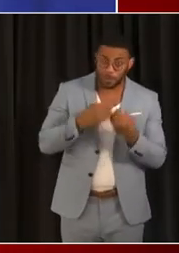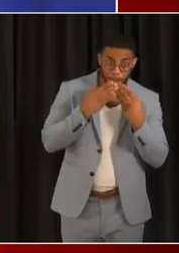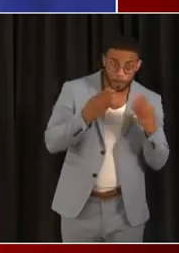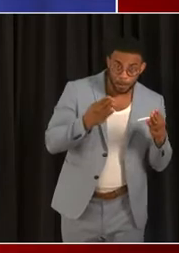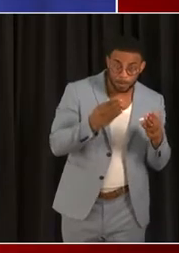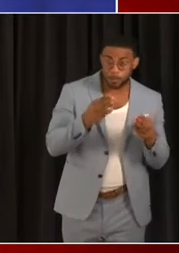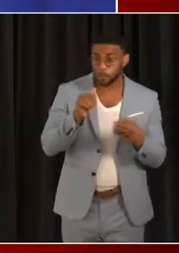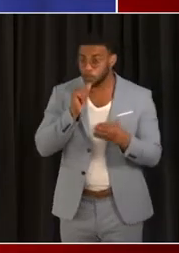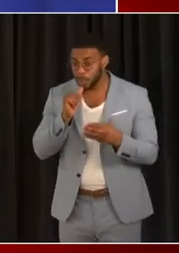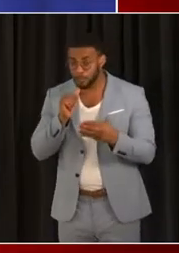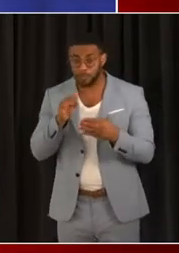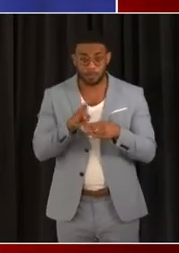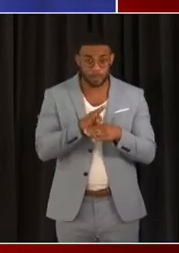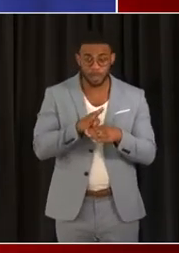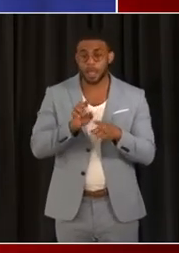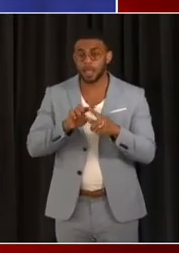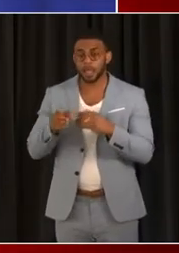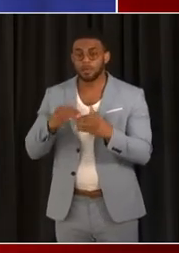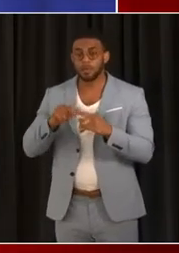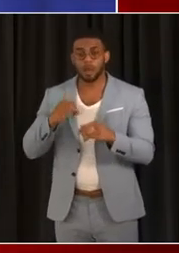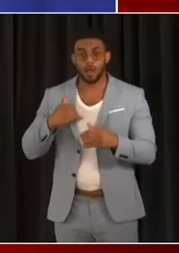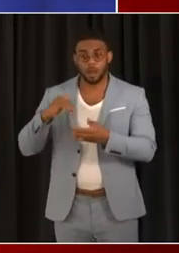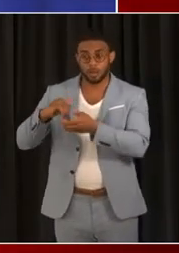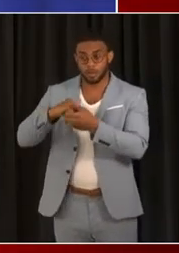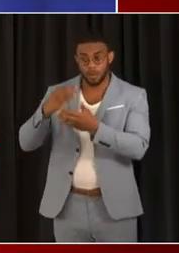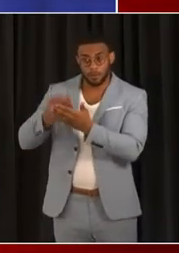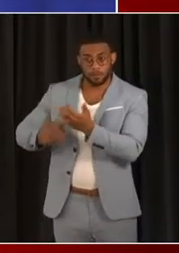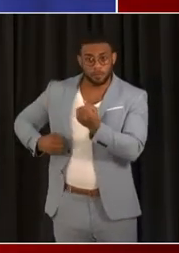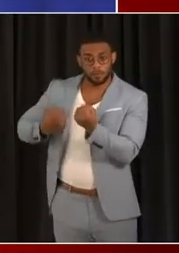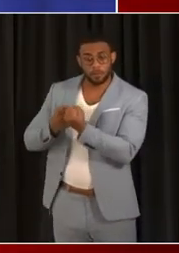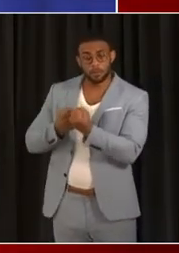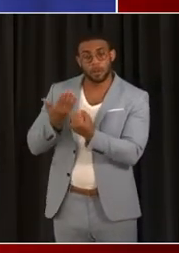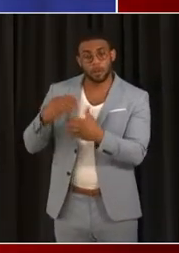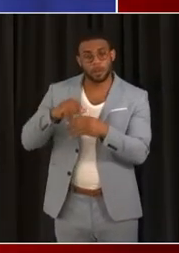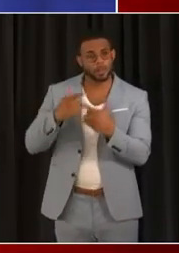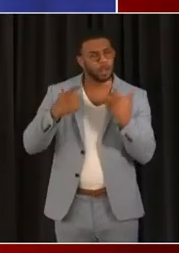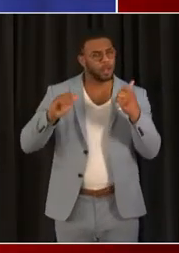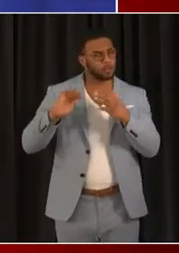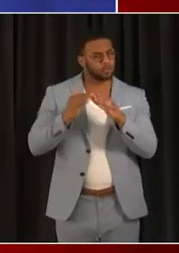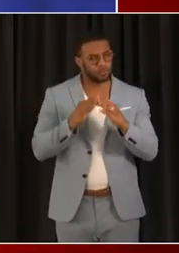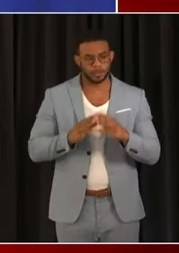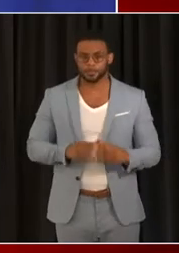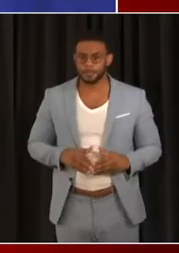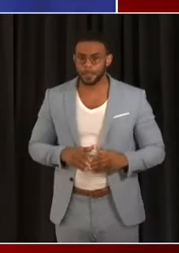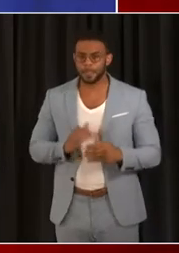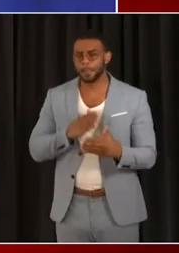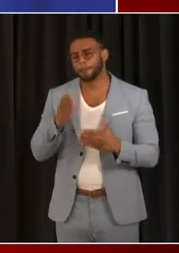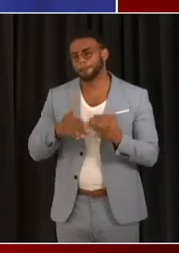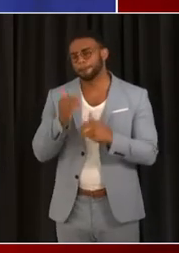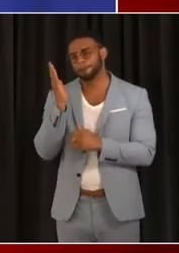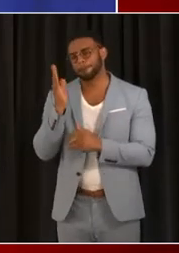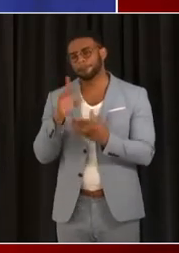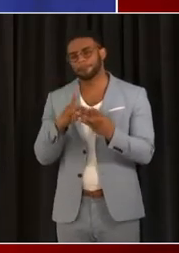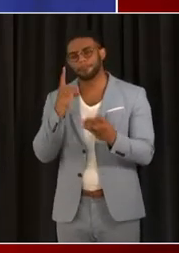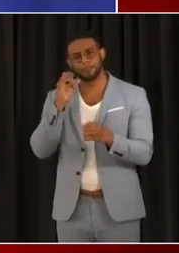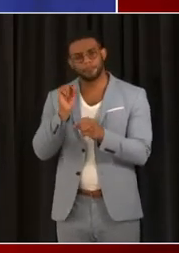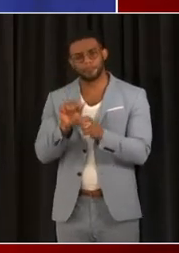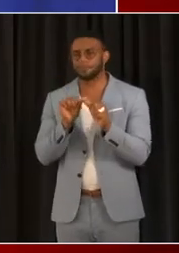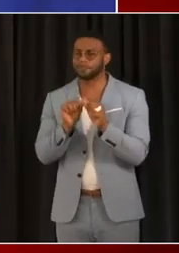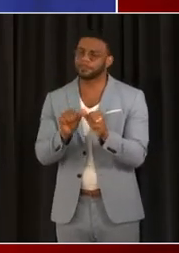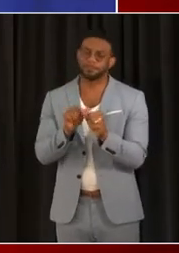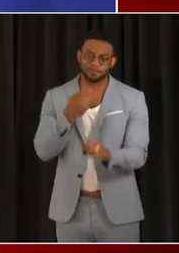the public-private sector and certainly even with our fellow funders that are a part of this larger community. I'll end with just saying that the